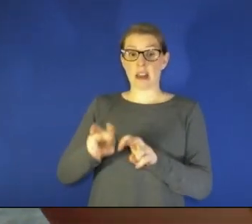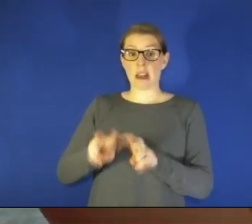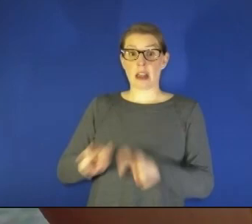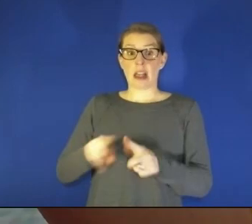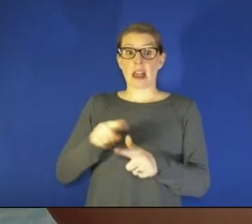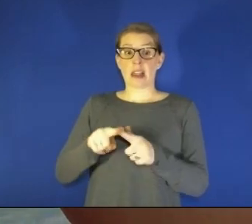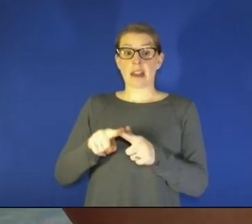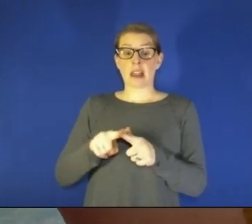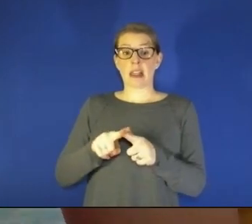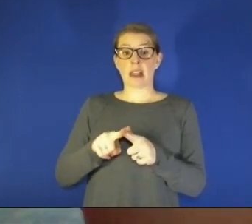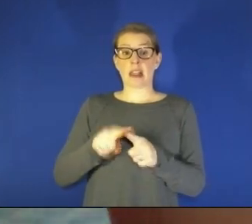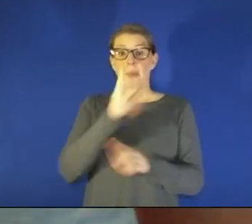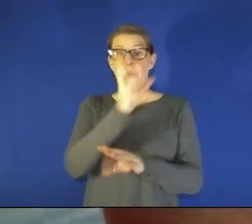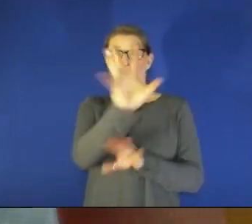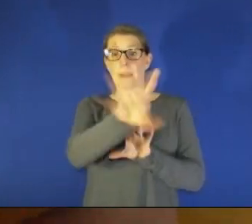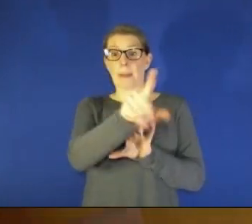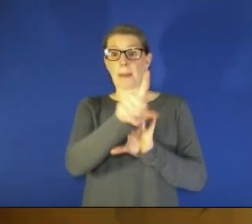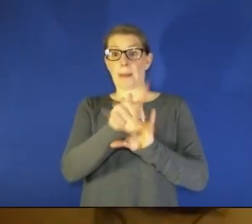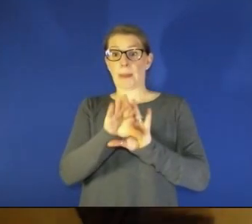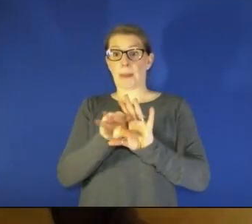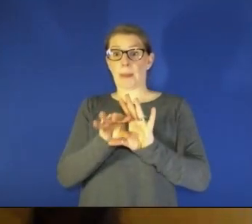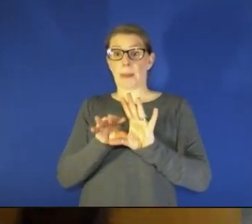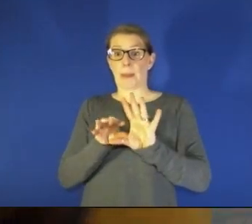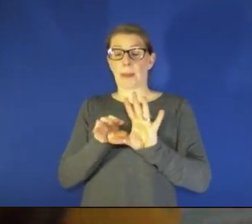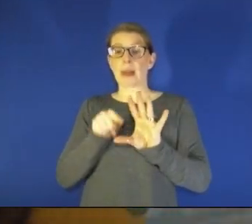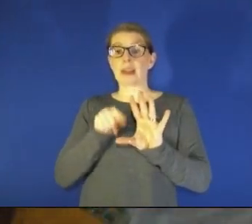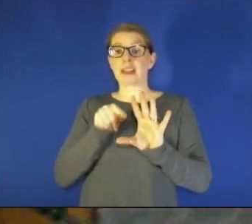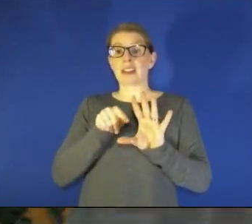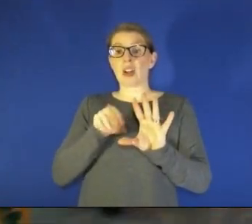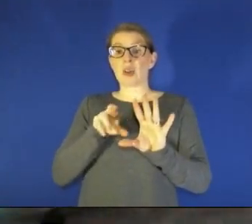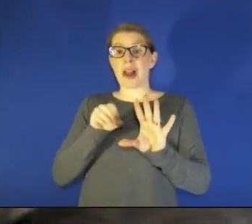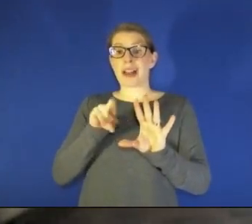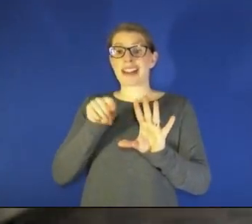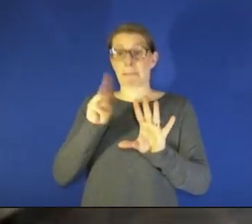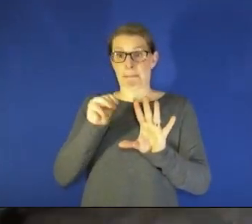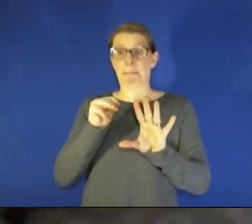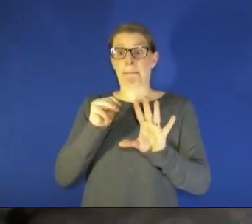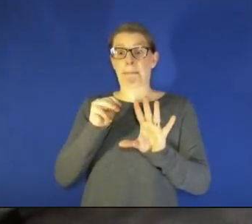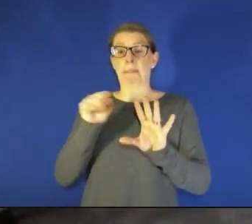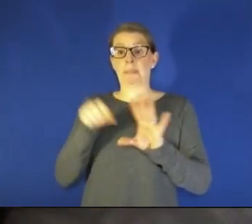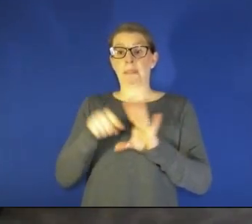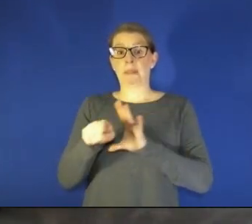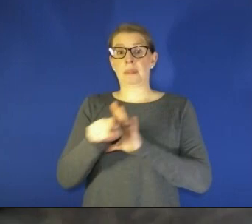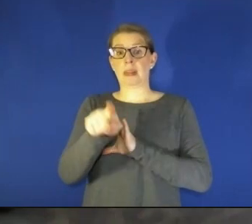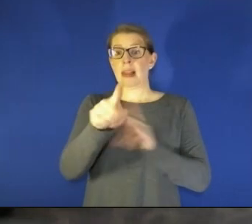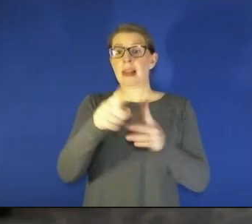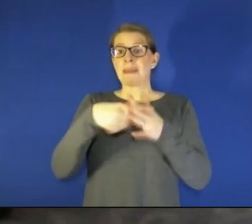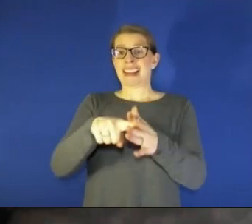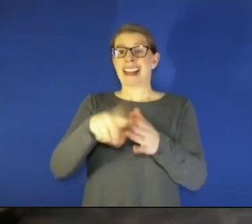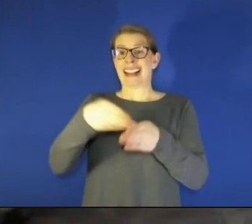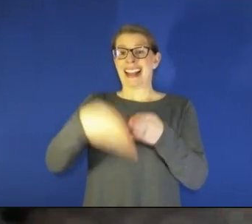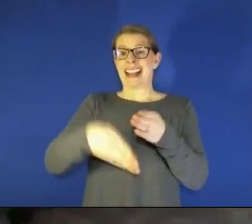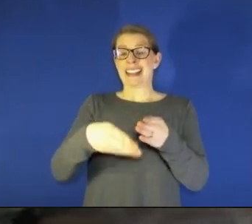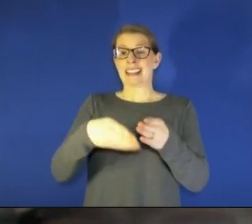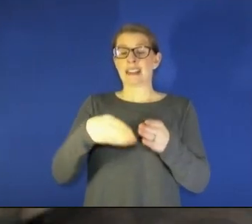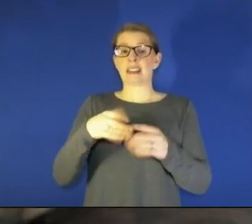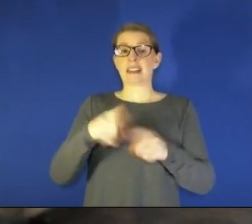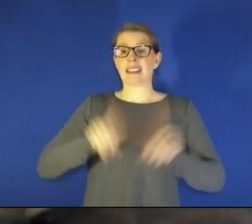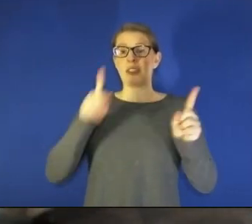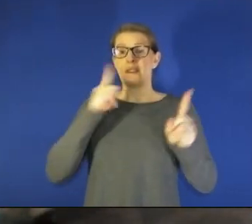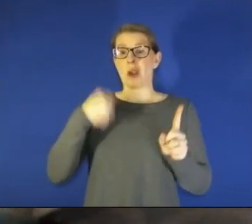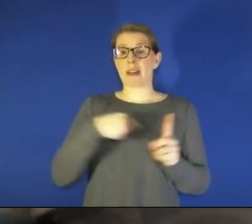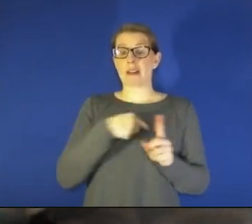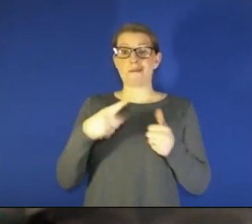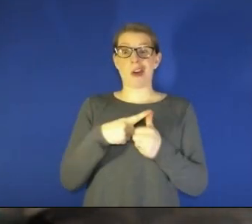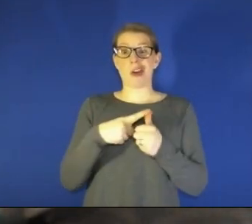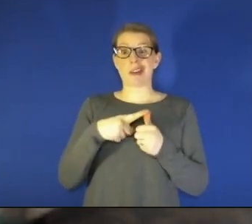out? Exactly. So Okay. So that's something which so the beginning and the end are different for us. So when we first get inside the colon,